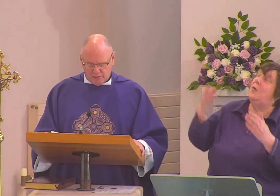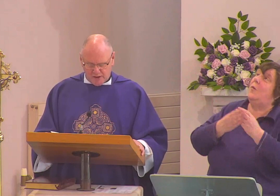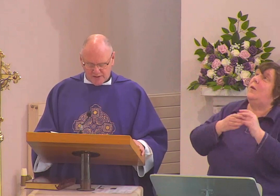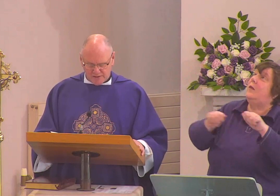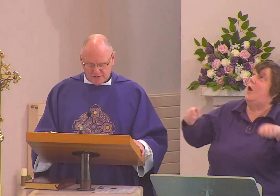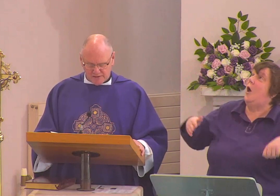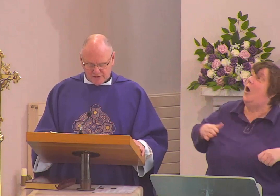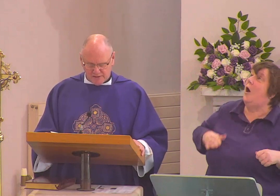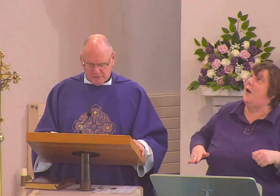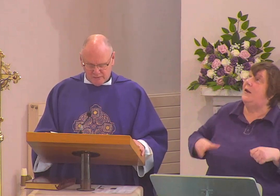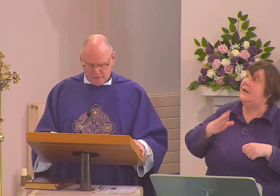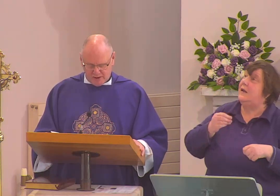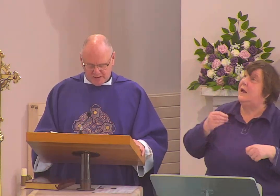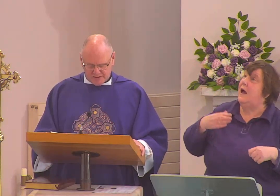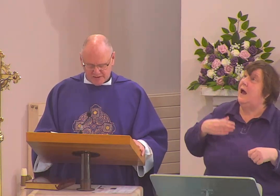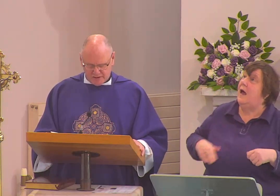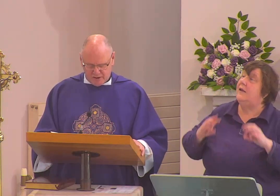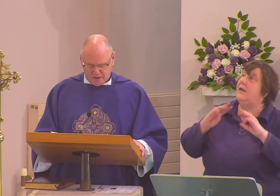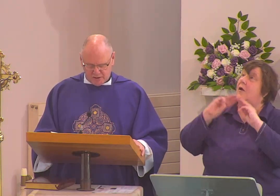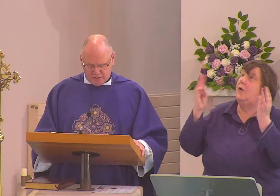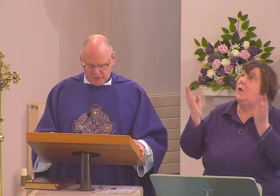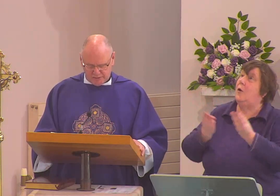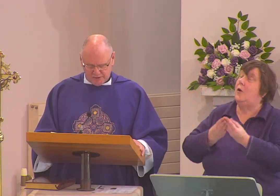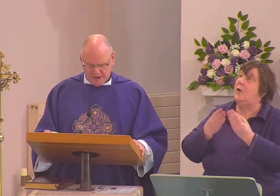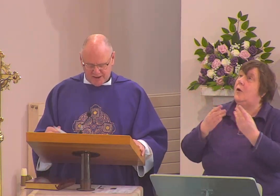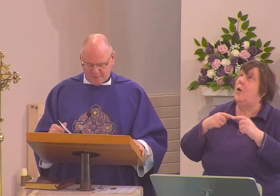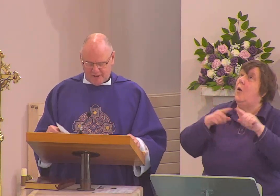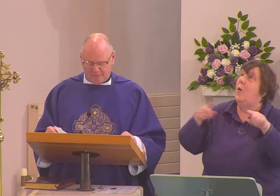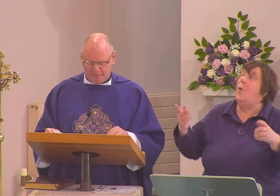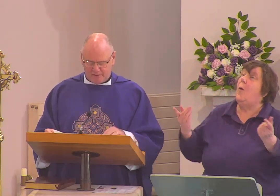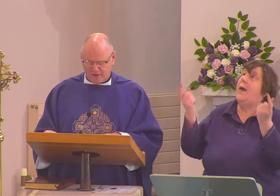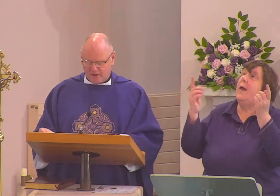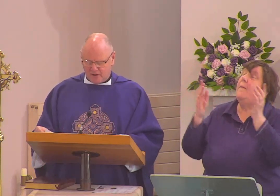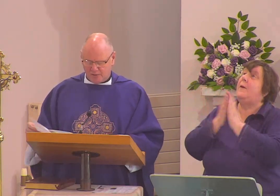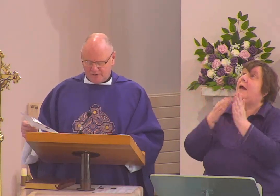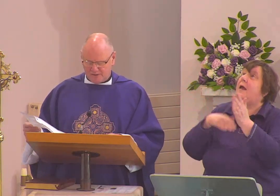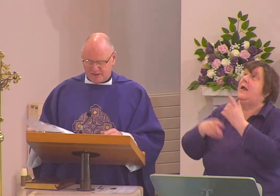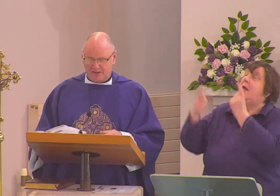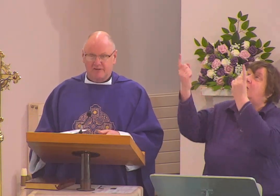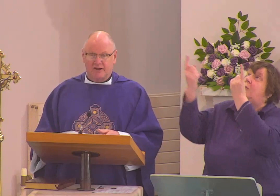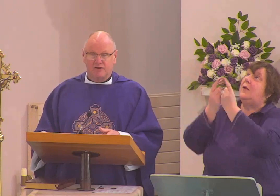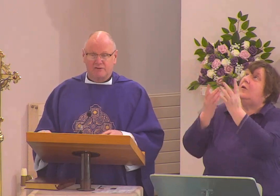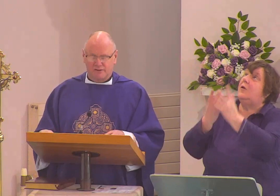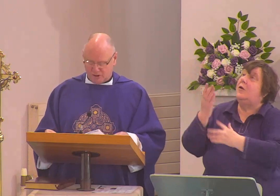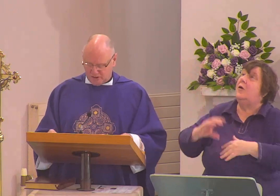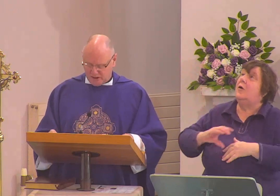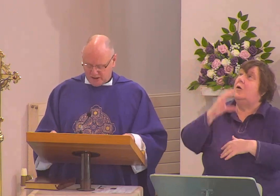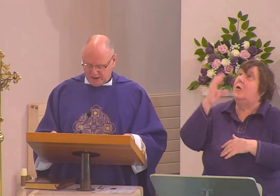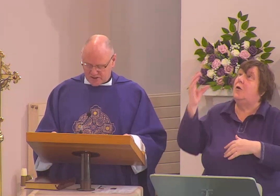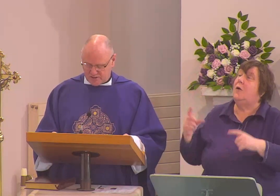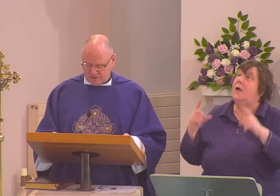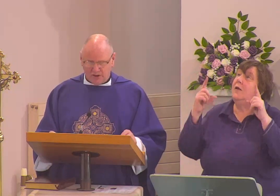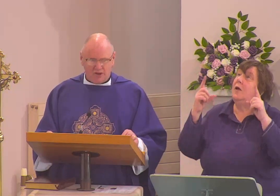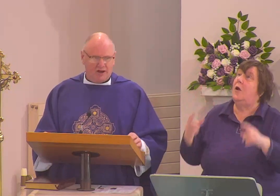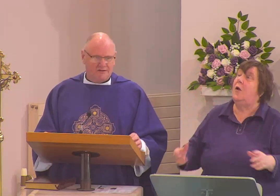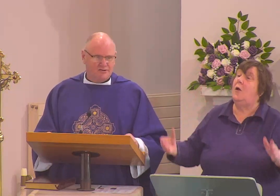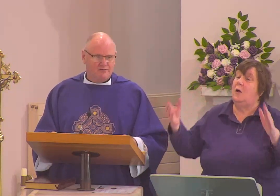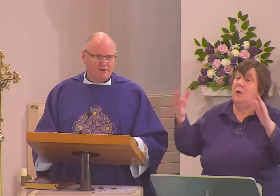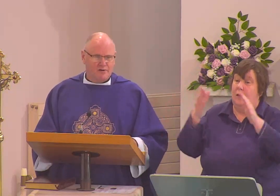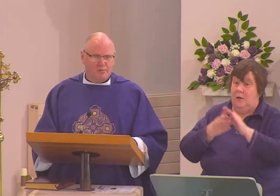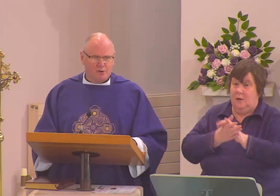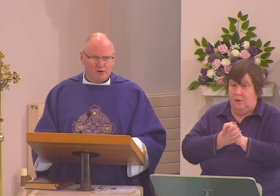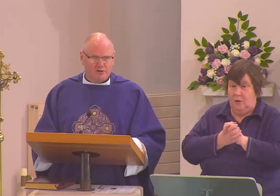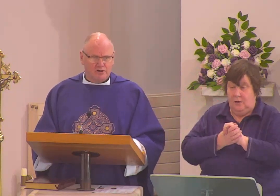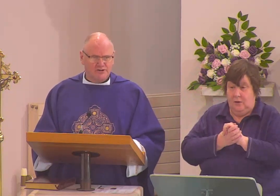your presence through Christ our Lord. Amen. Please be seated. Thank you for the Sunday collection. I have some